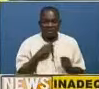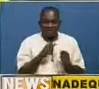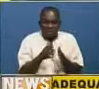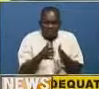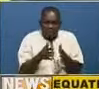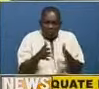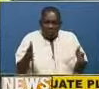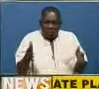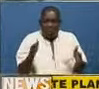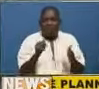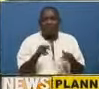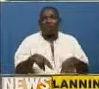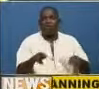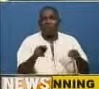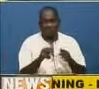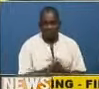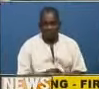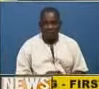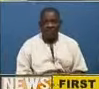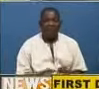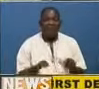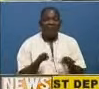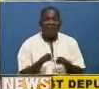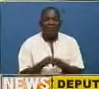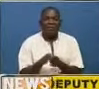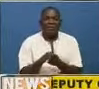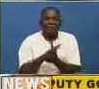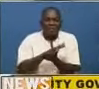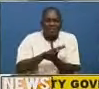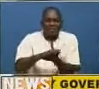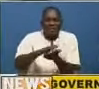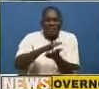widen and raise, the